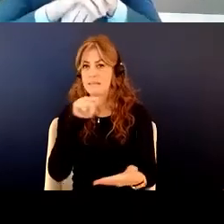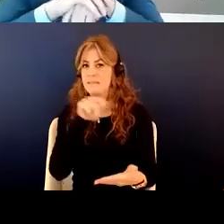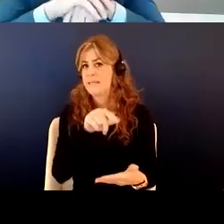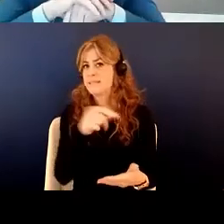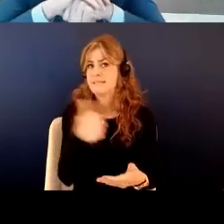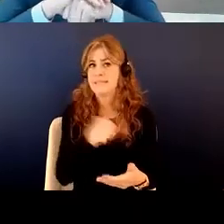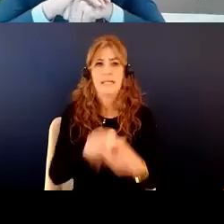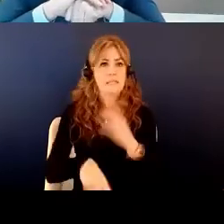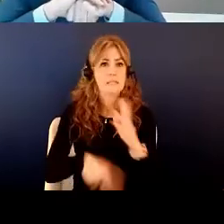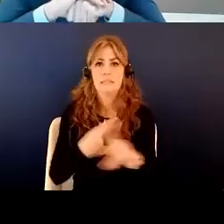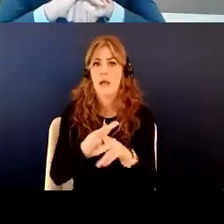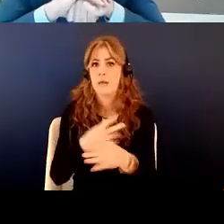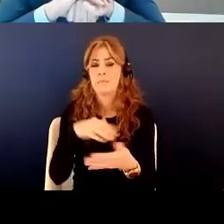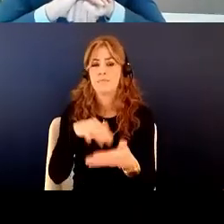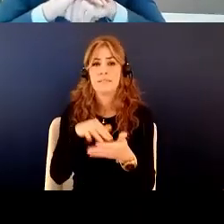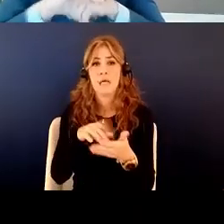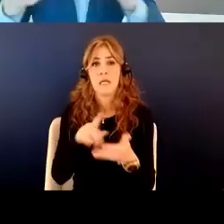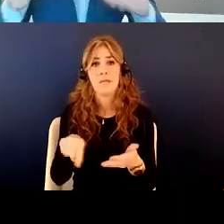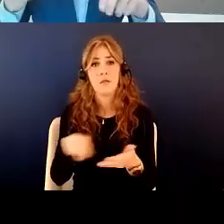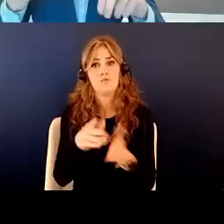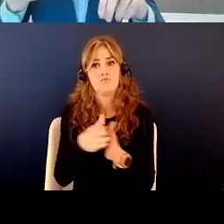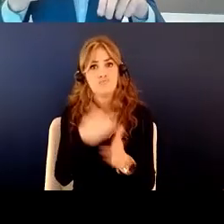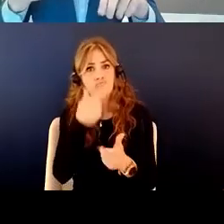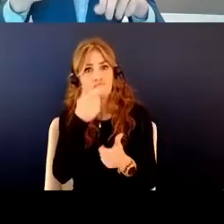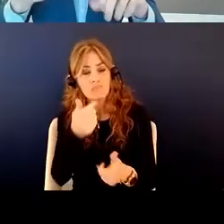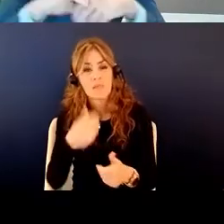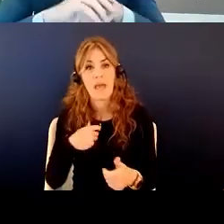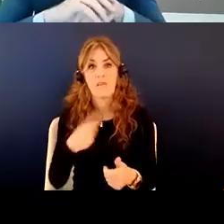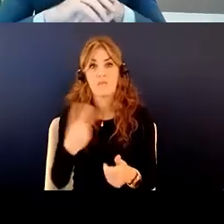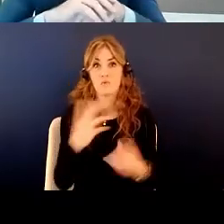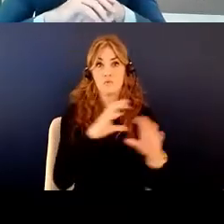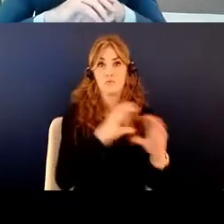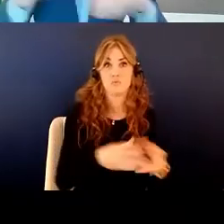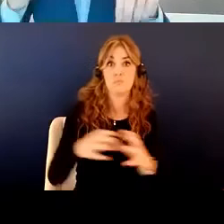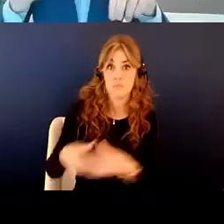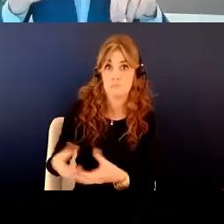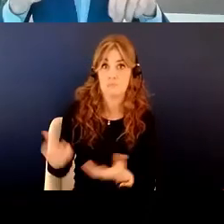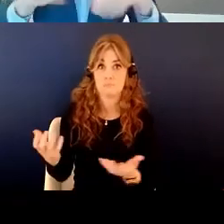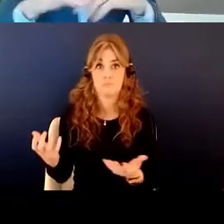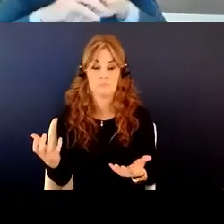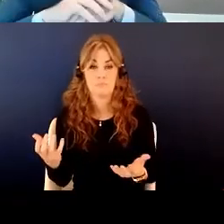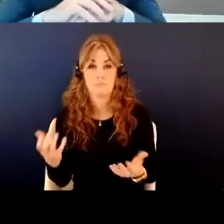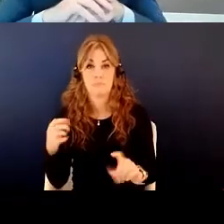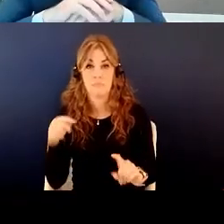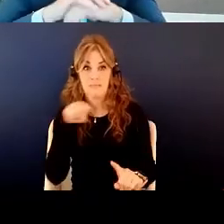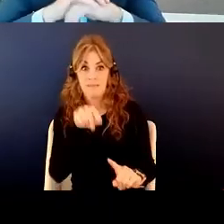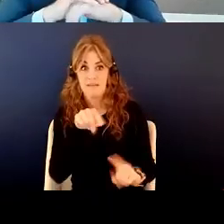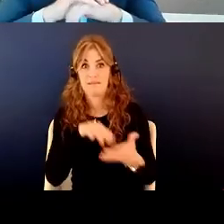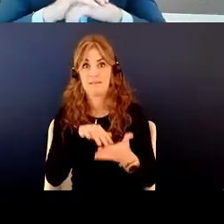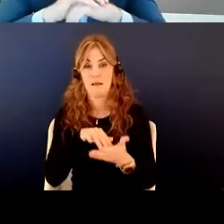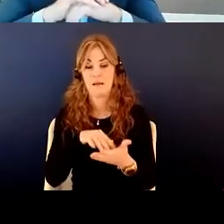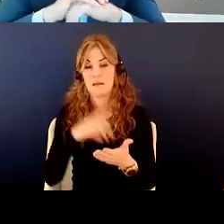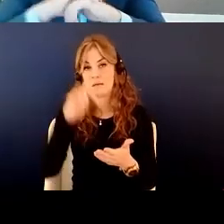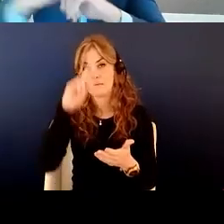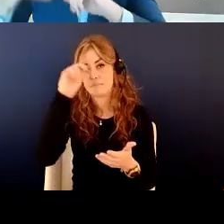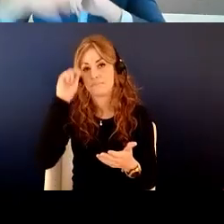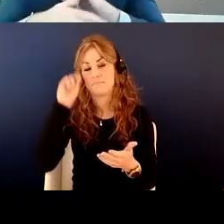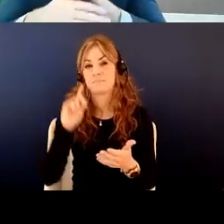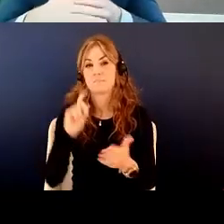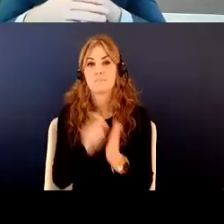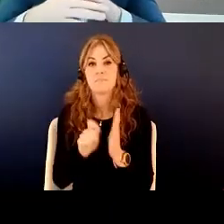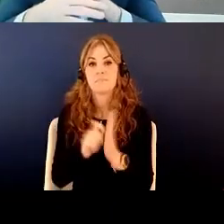of study that you might be interested in that has 2 groups. In this case, the authors were interested